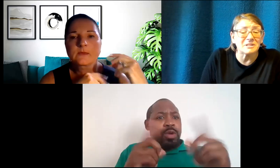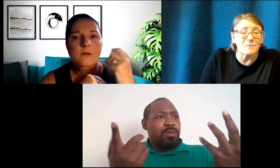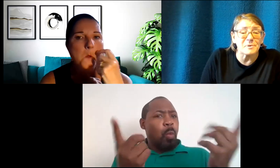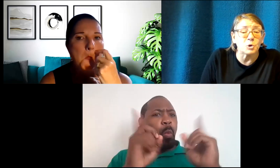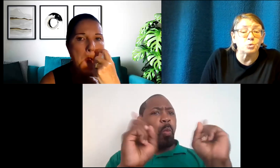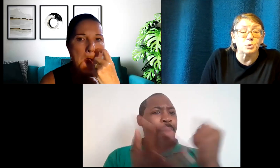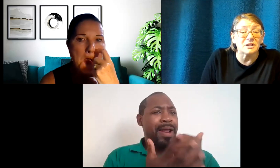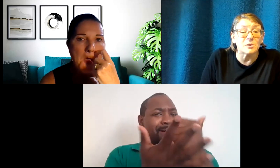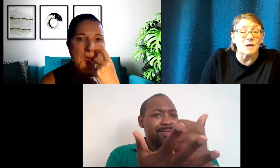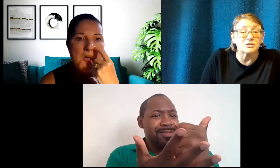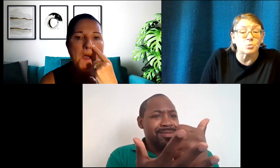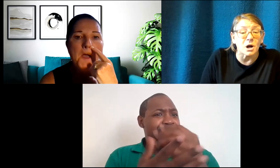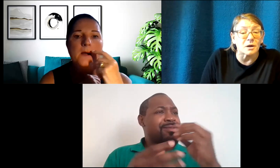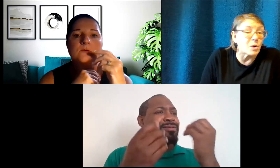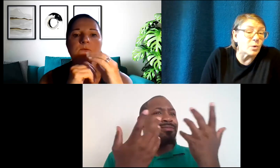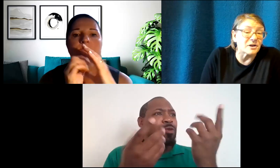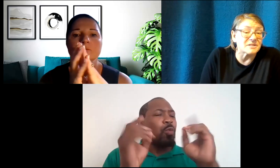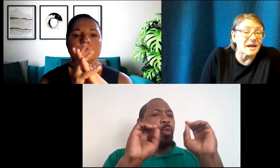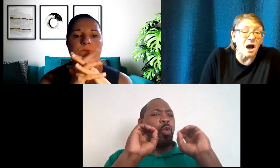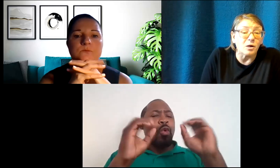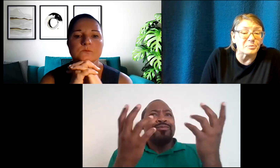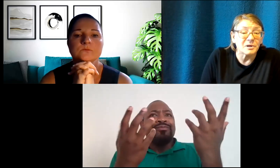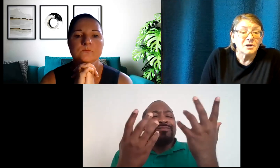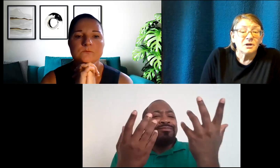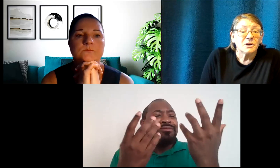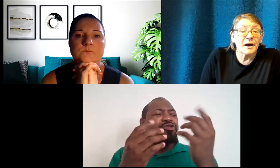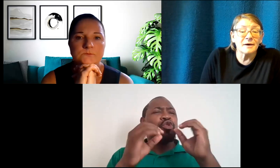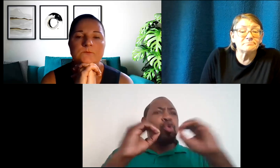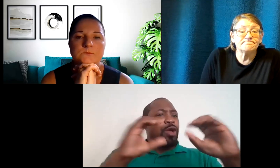so many deaf people who really want to work, but where's that help?